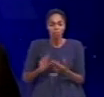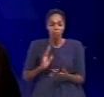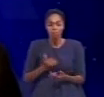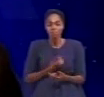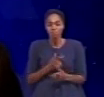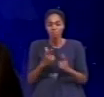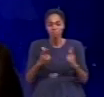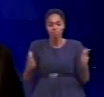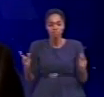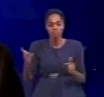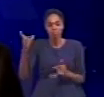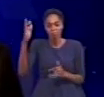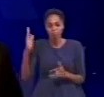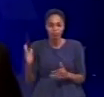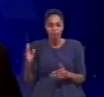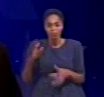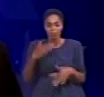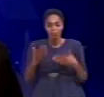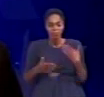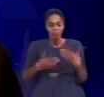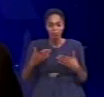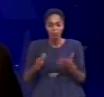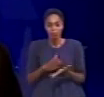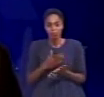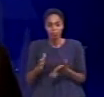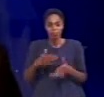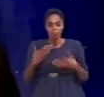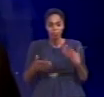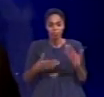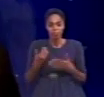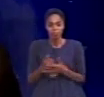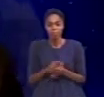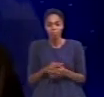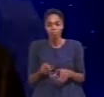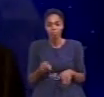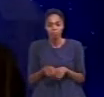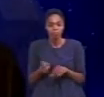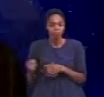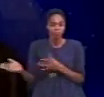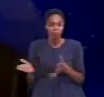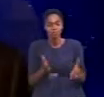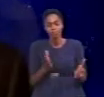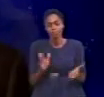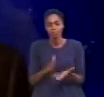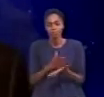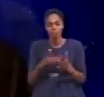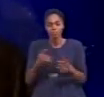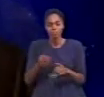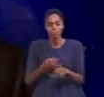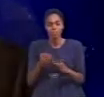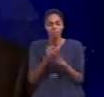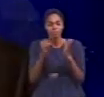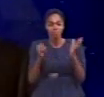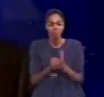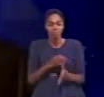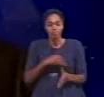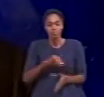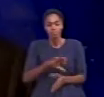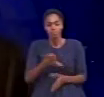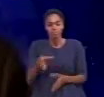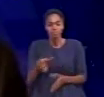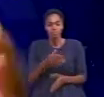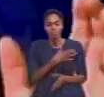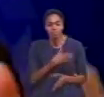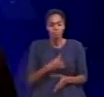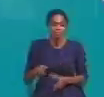God, let's sing for joy as we bring to you choir from states and regions and